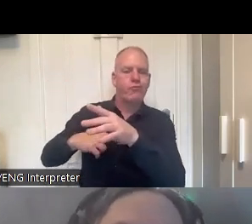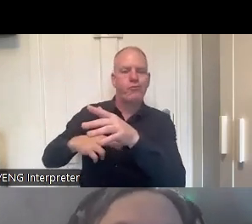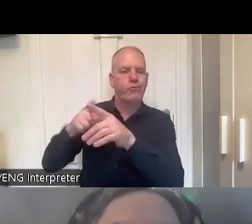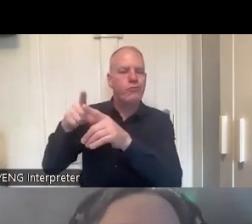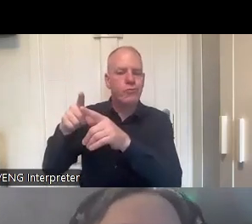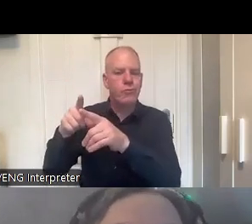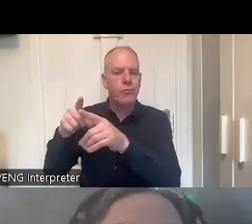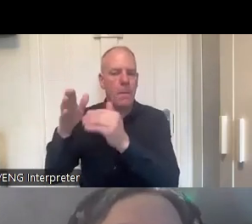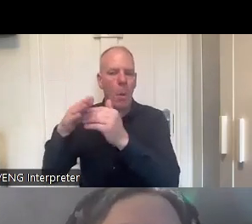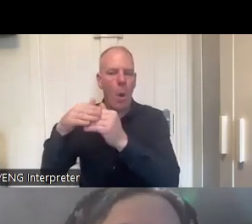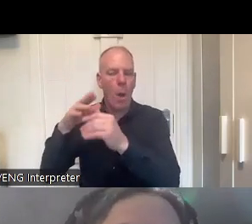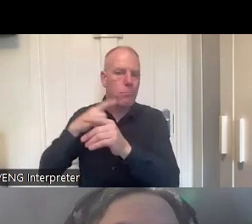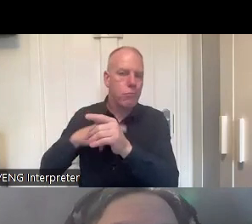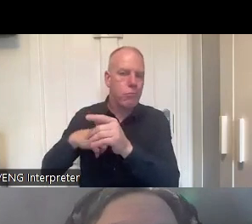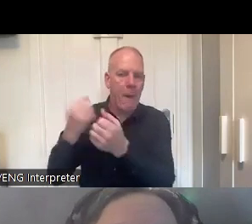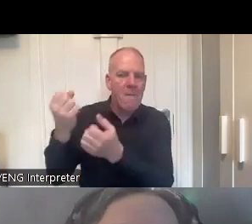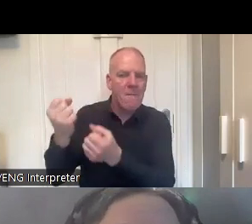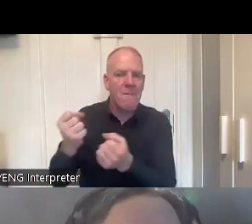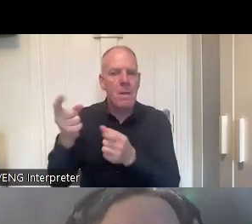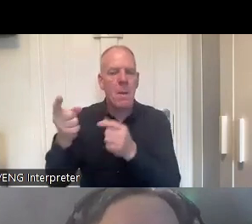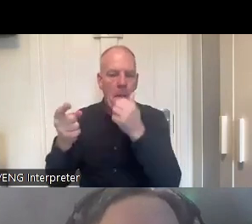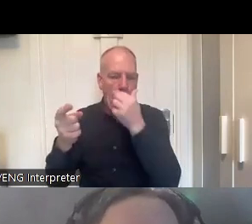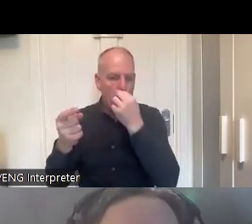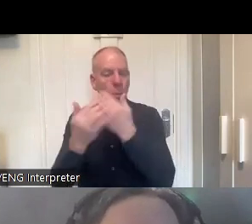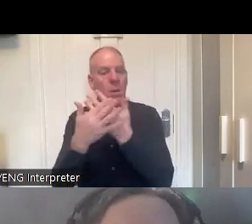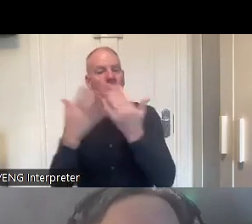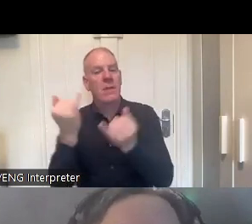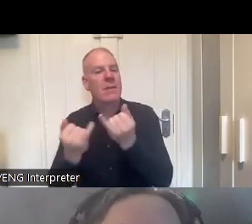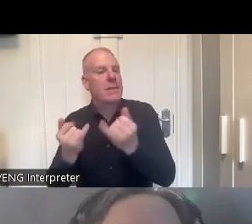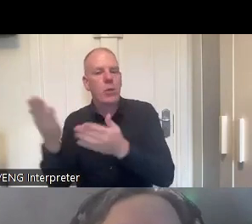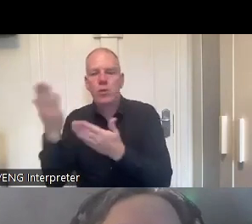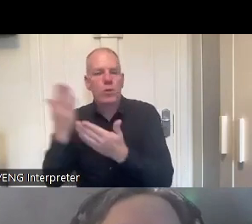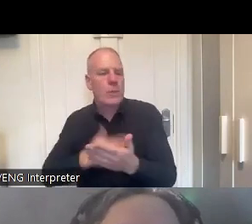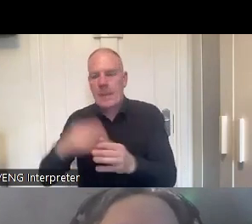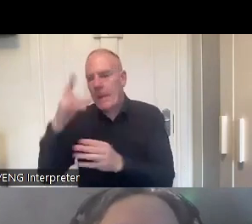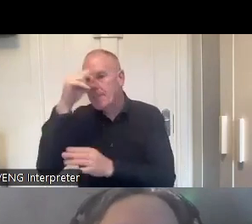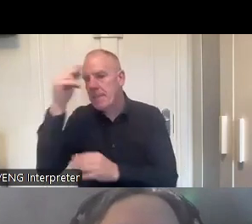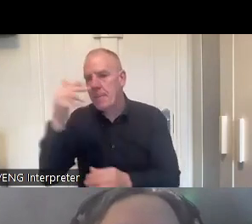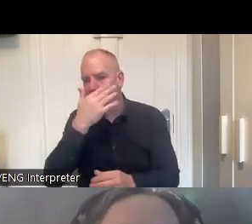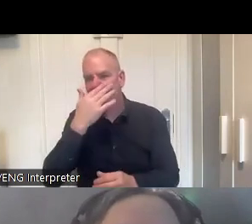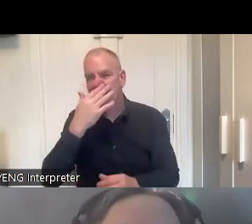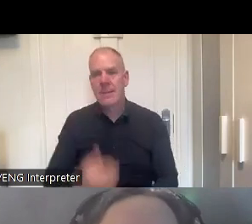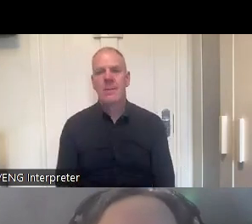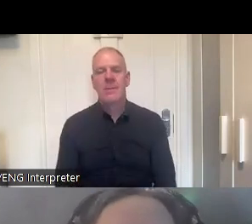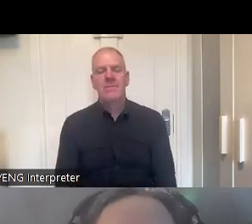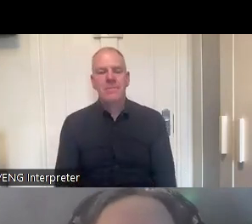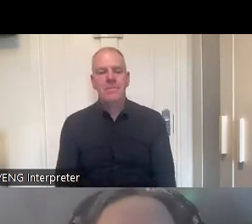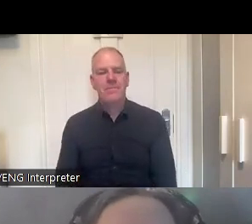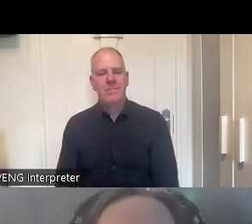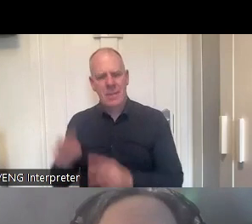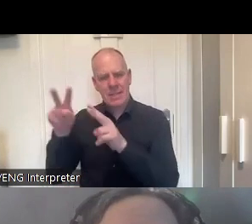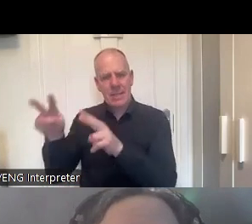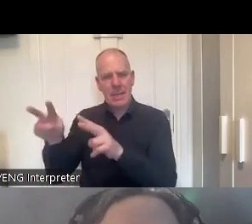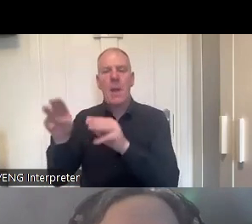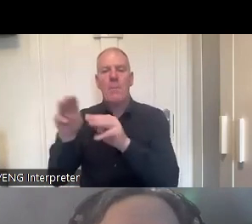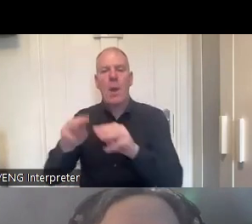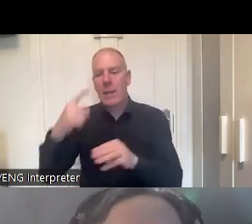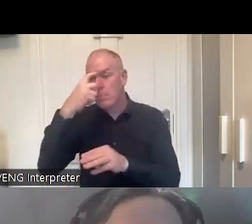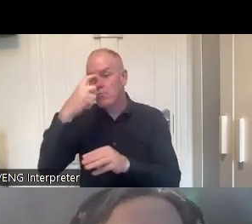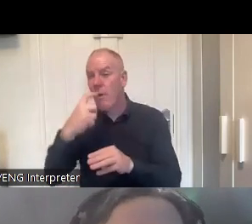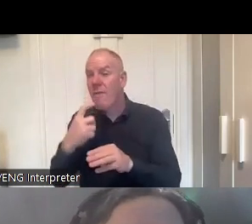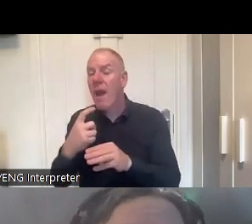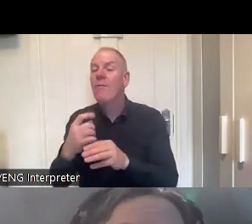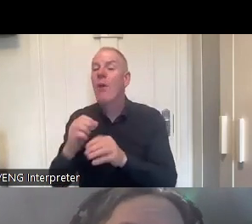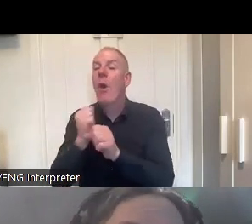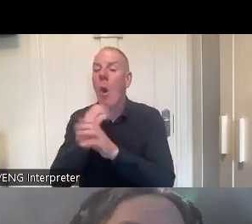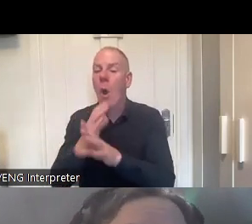So there's an awful lot of detail in this. It's really just as an example. And there are at-a-glance population profiles for each community